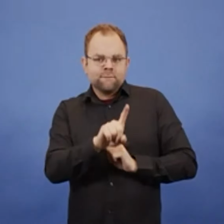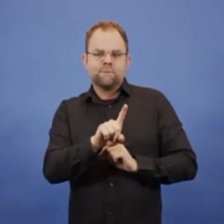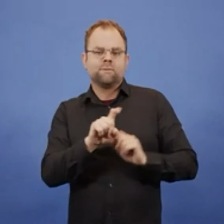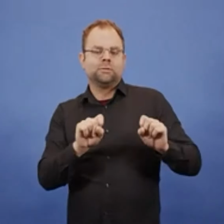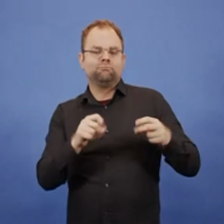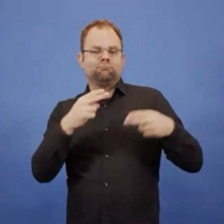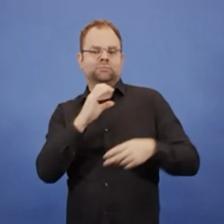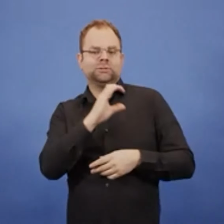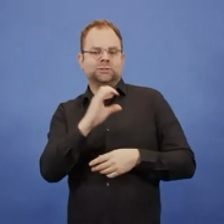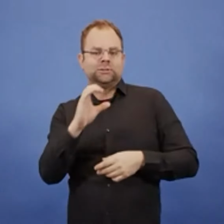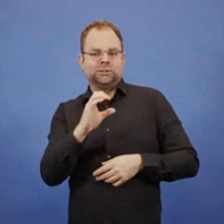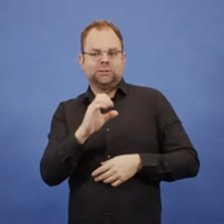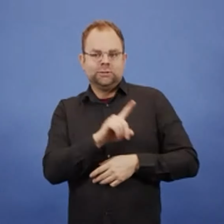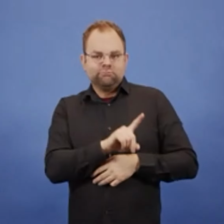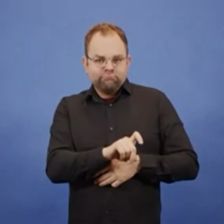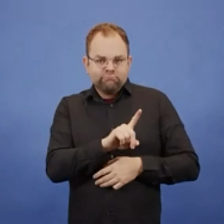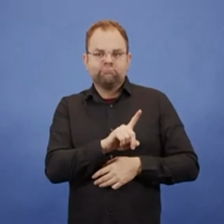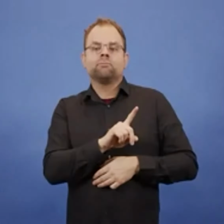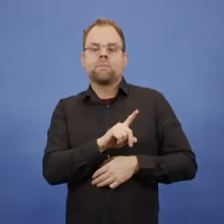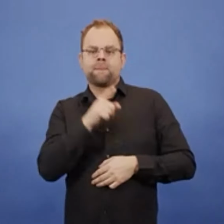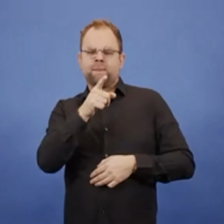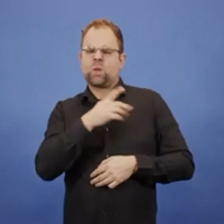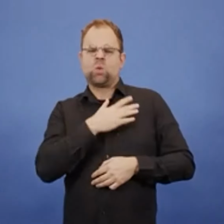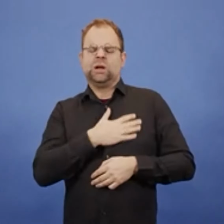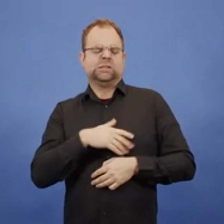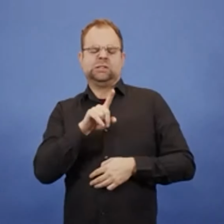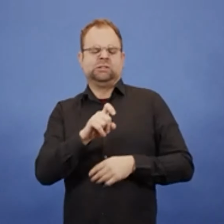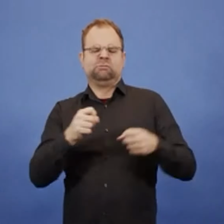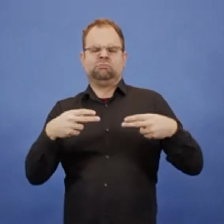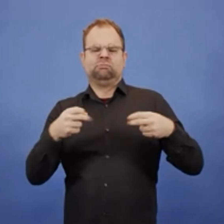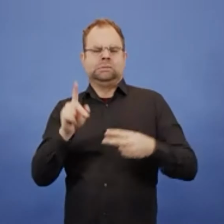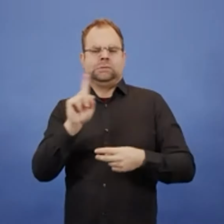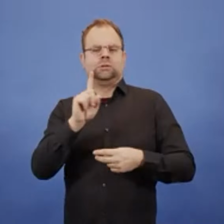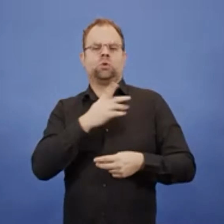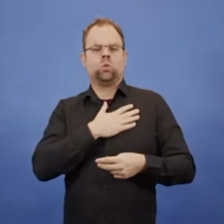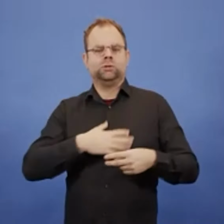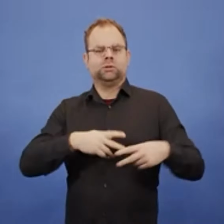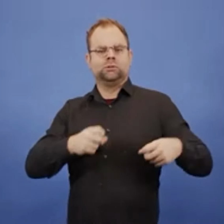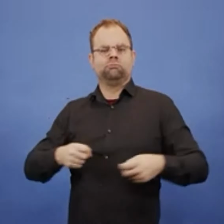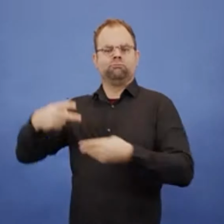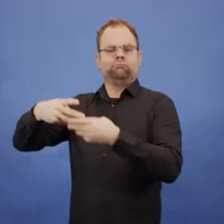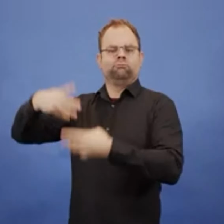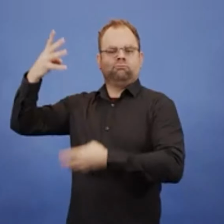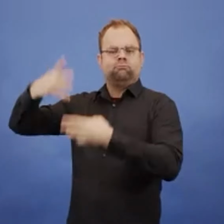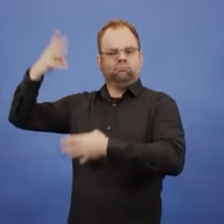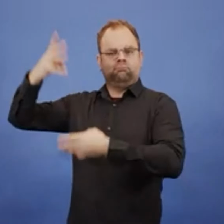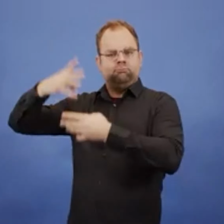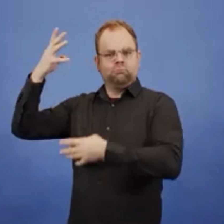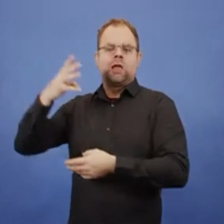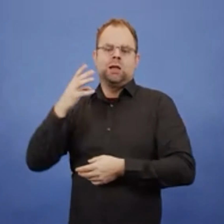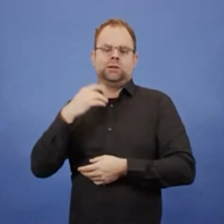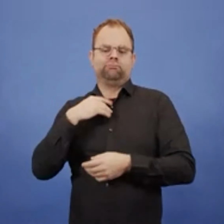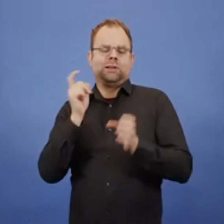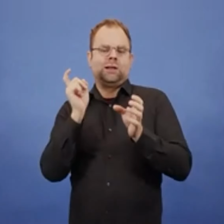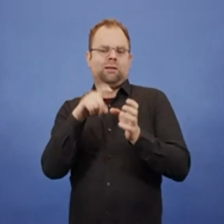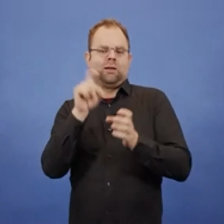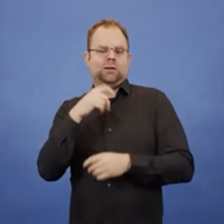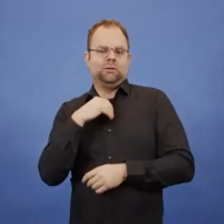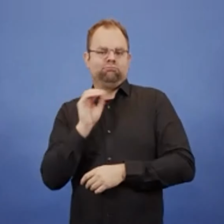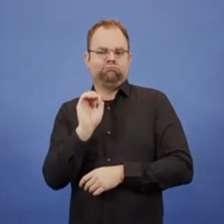The interpretation button on the bottom of your screen, presented as a globe, will allow you to access specific language